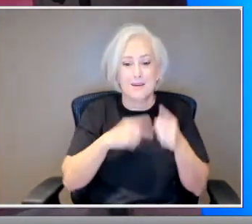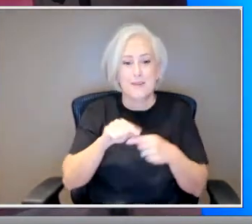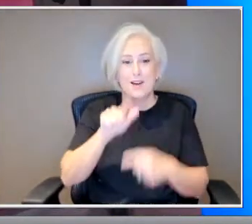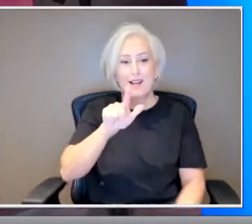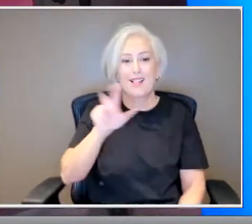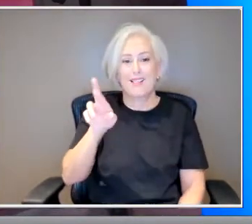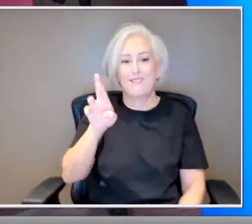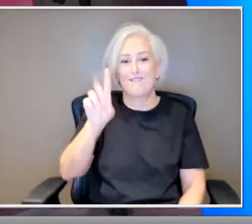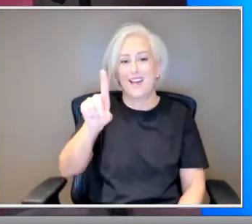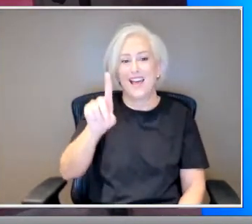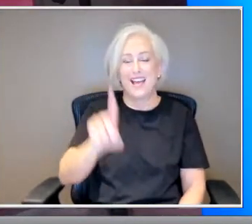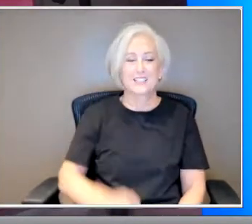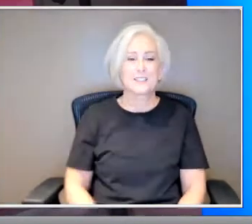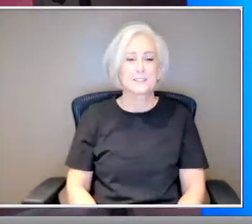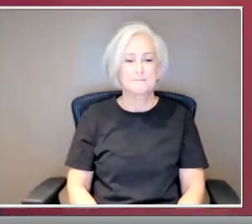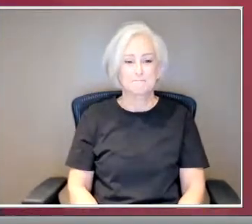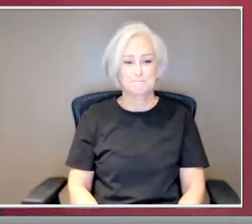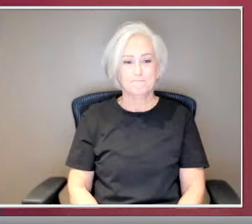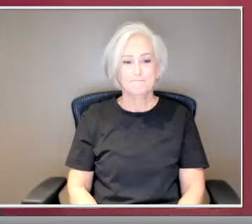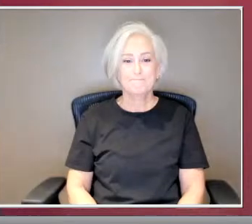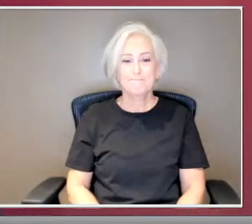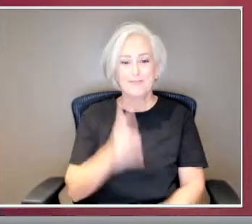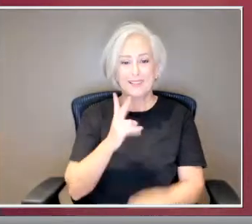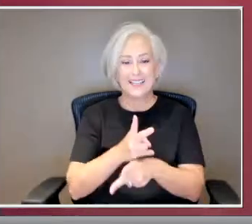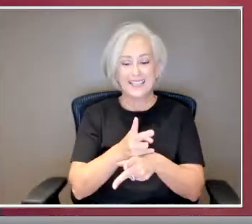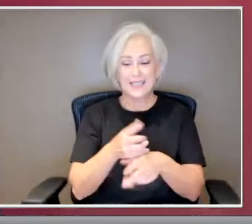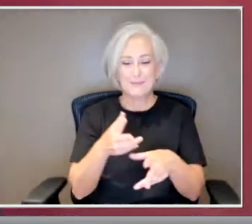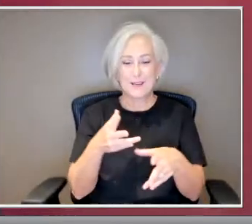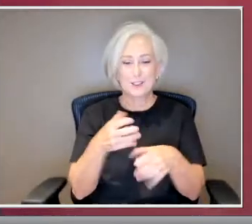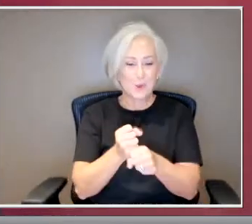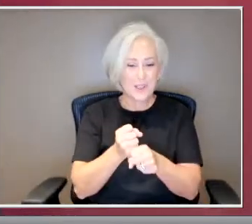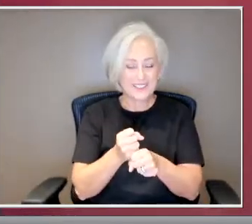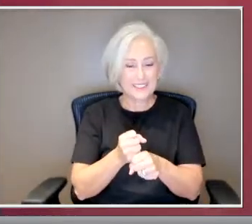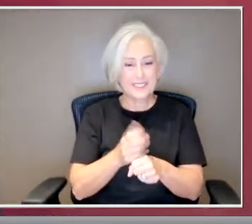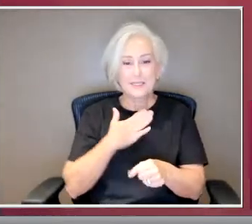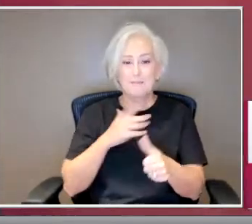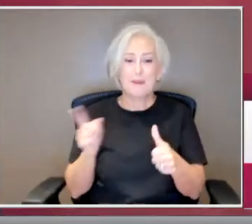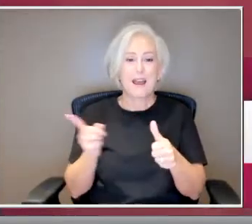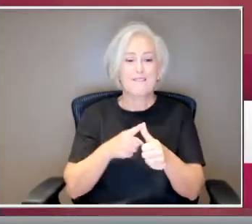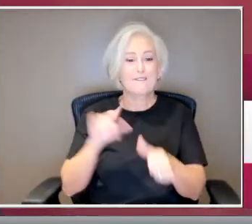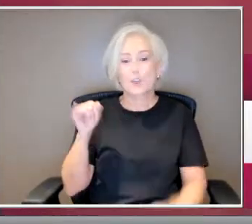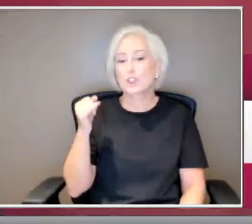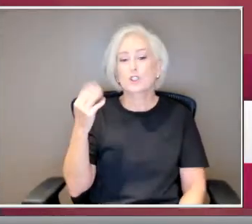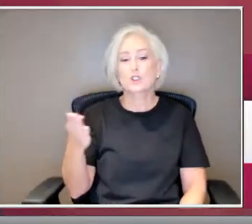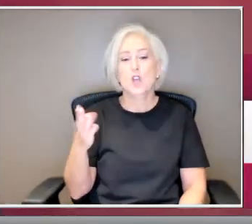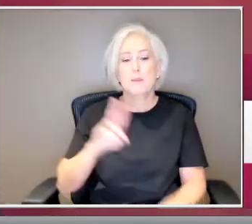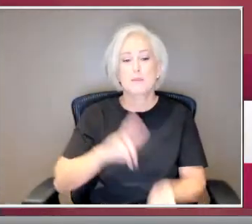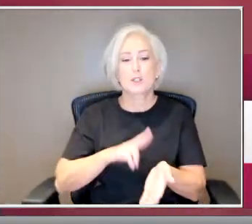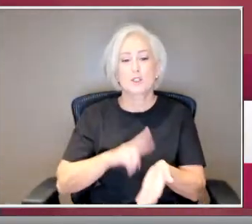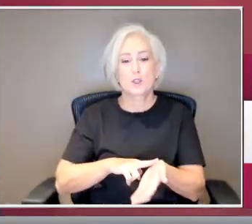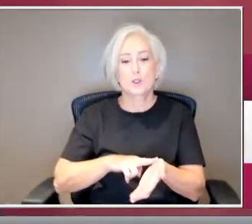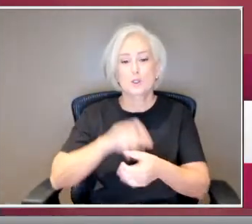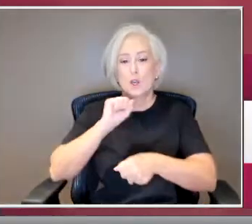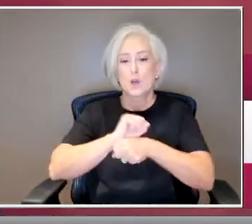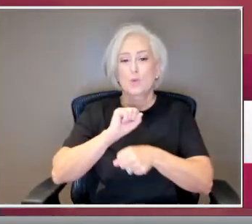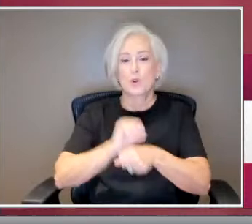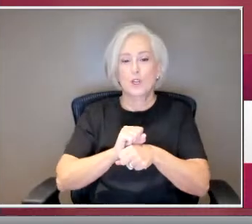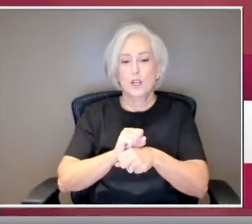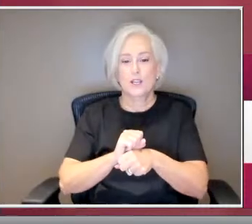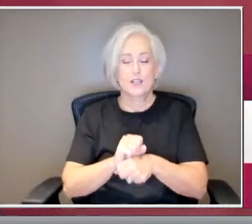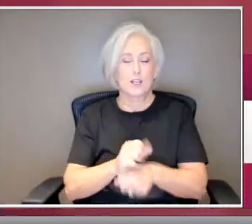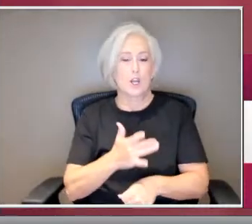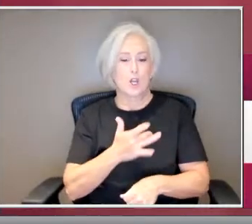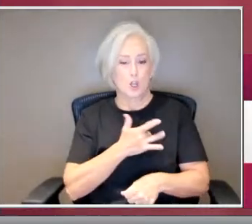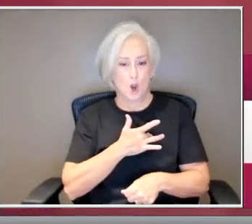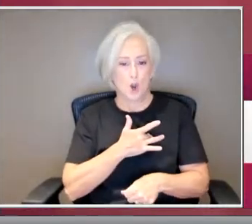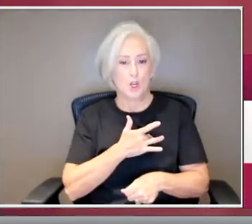field? I'll try to keep it short. My first job as a new nurse, was working on the cardiothoracic surgery and